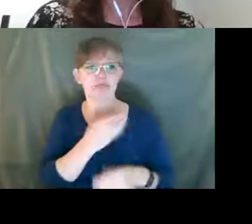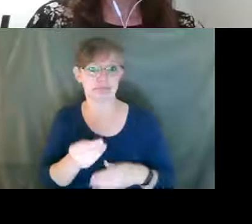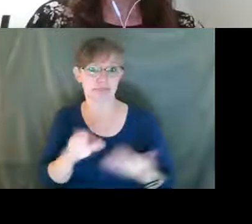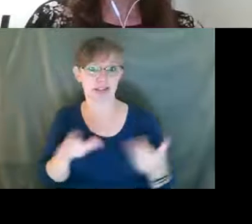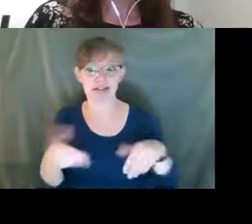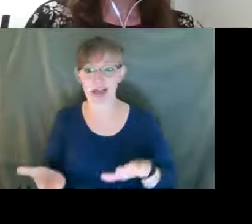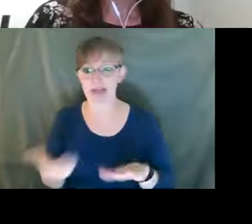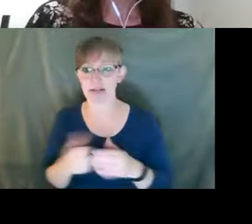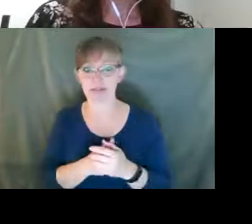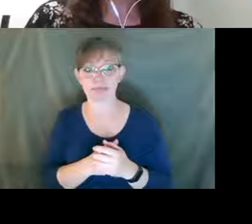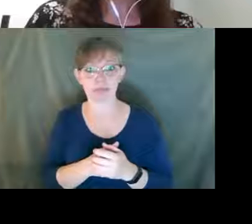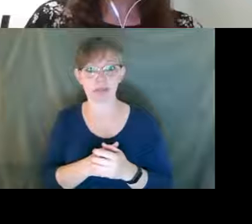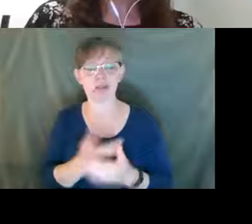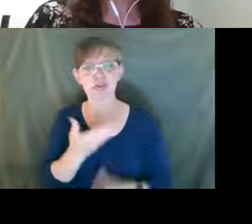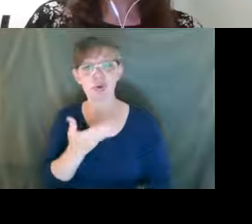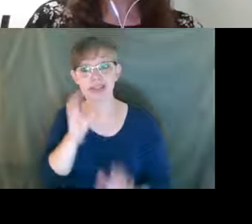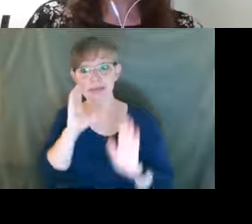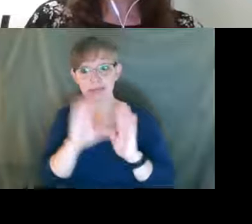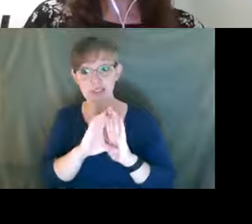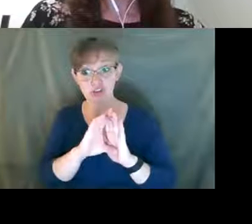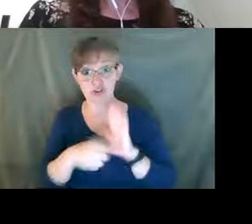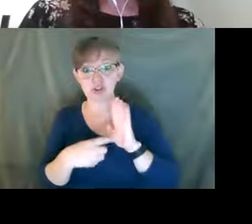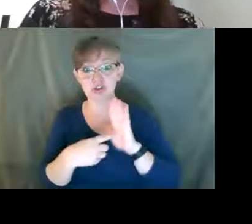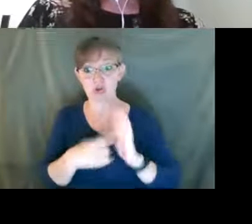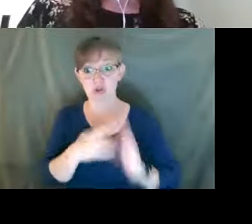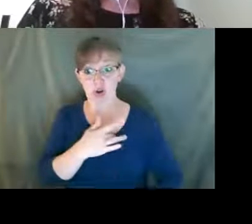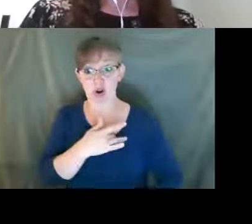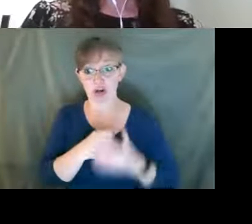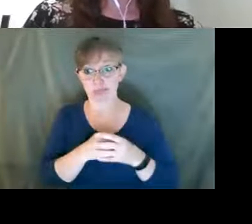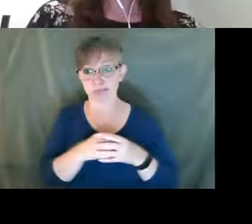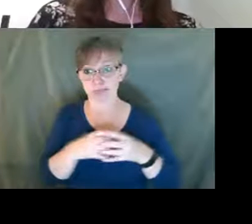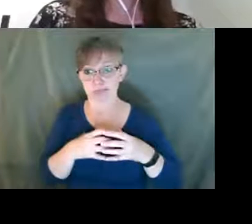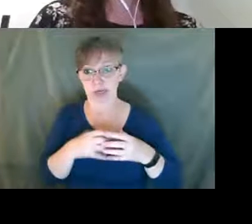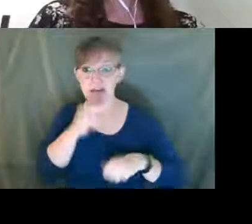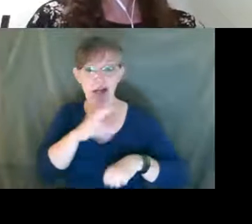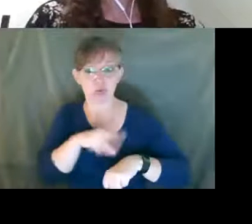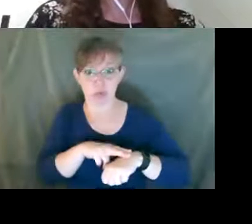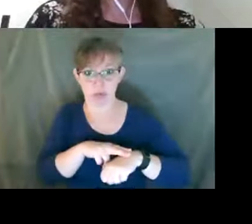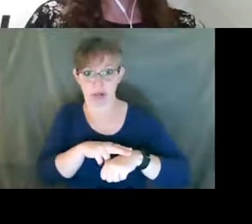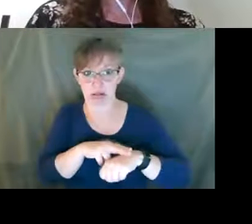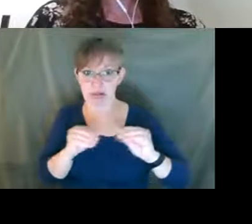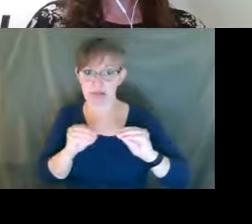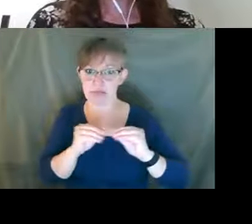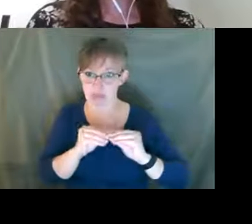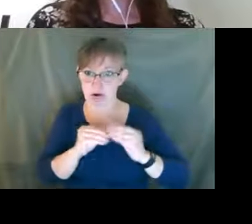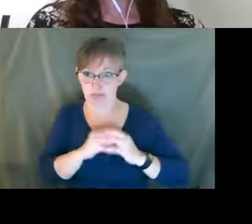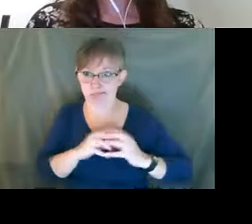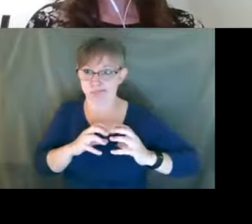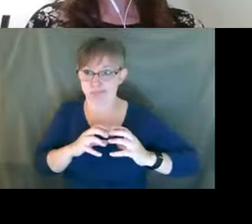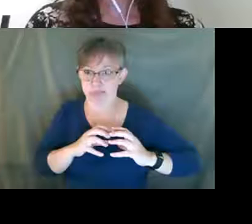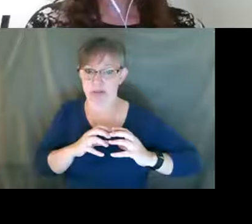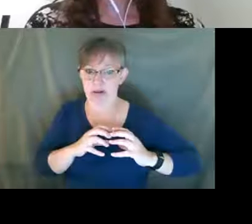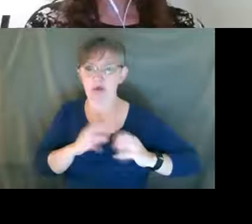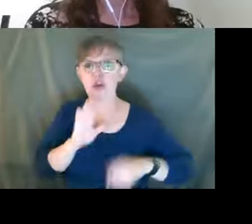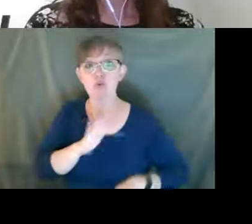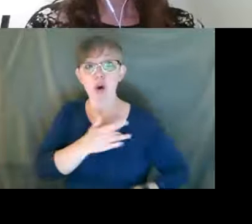So this is a picture of an enlarged heart, and you can see the hand next to it. So your heart is about the size of your